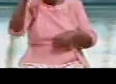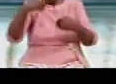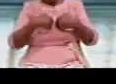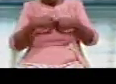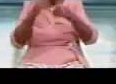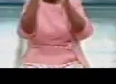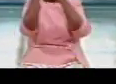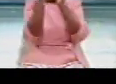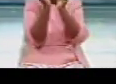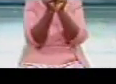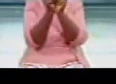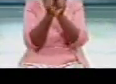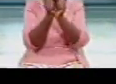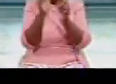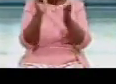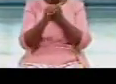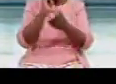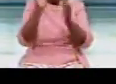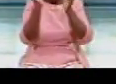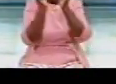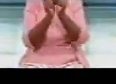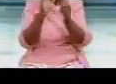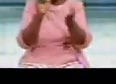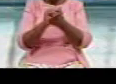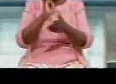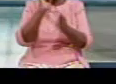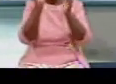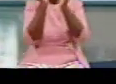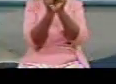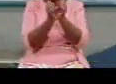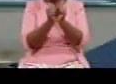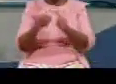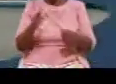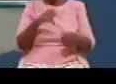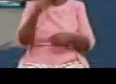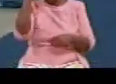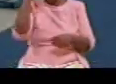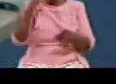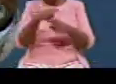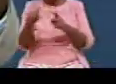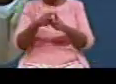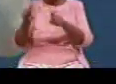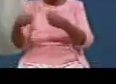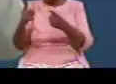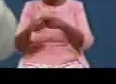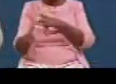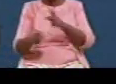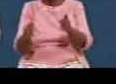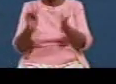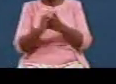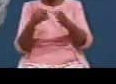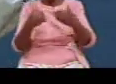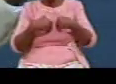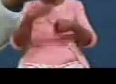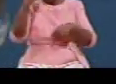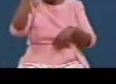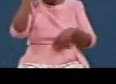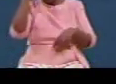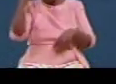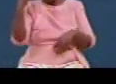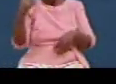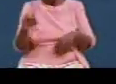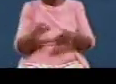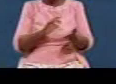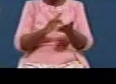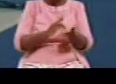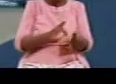bound? That's captivity. That's captivity. You know, when you go to people that have knowledge of medicine and all